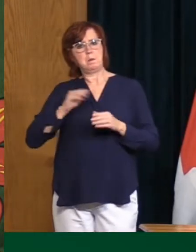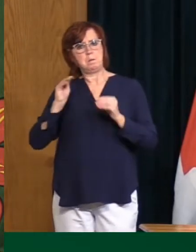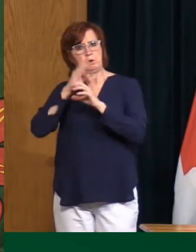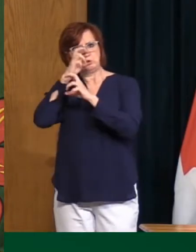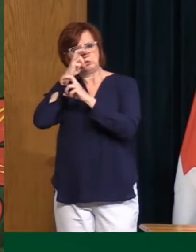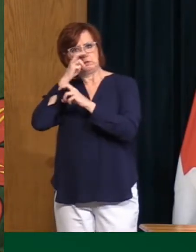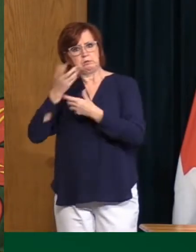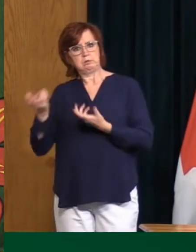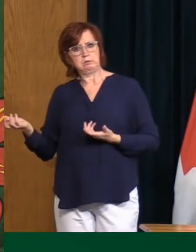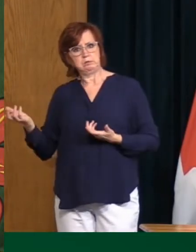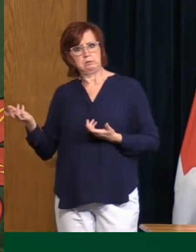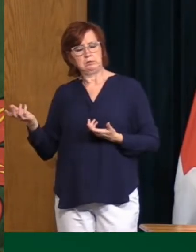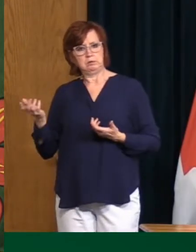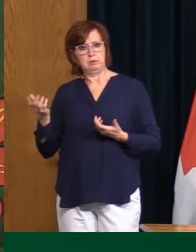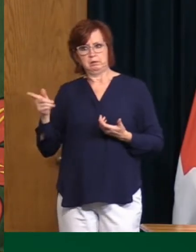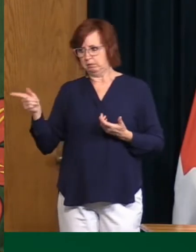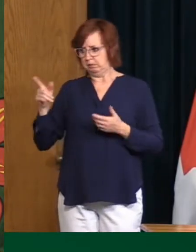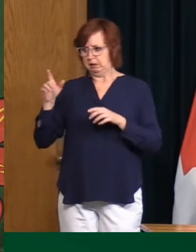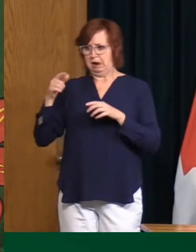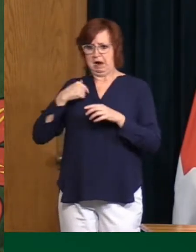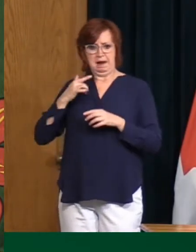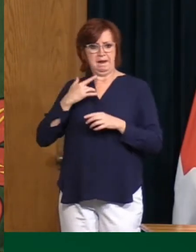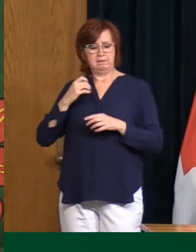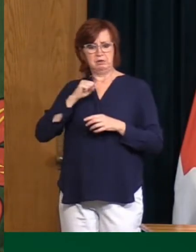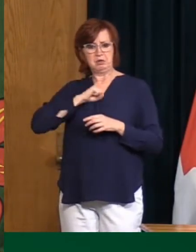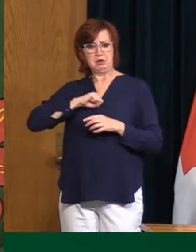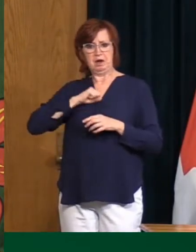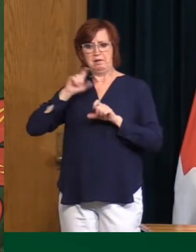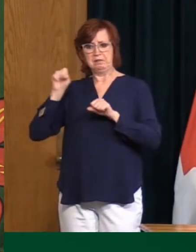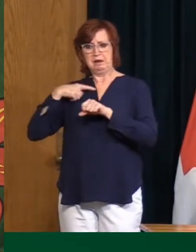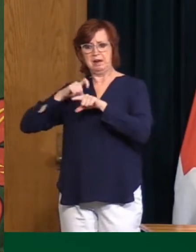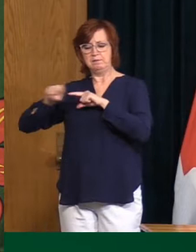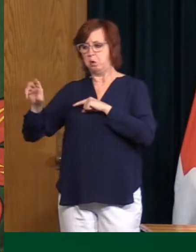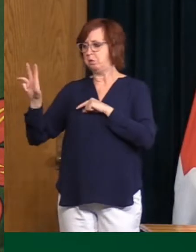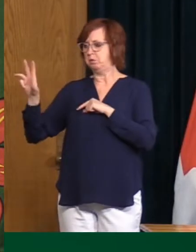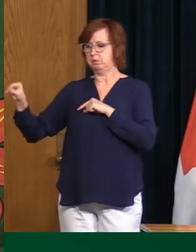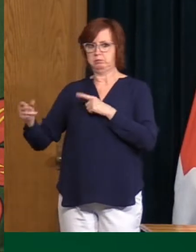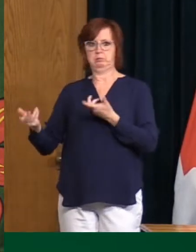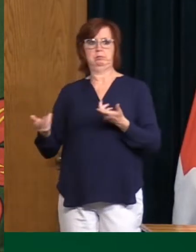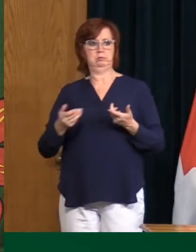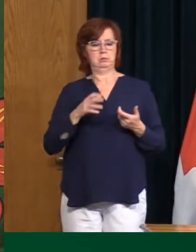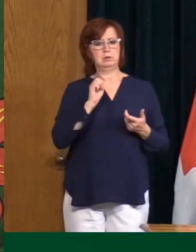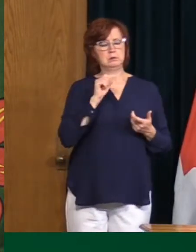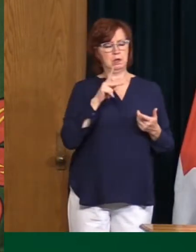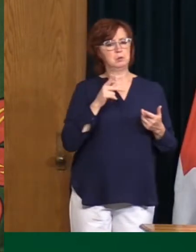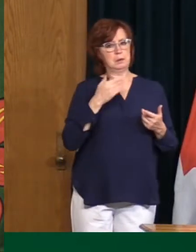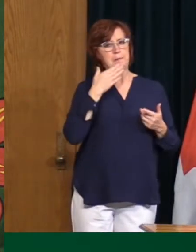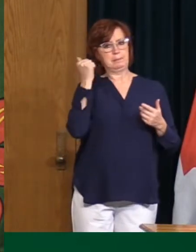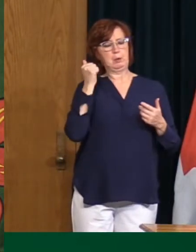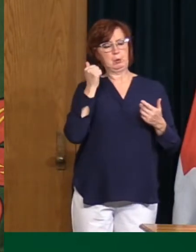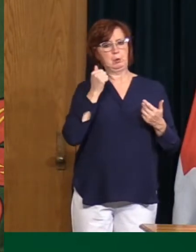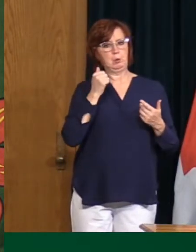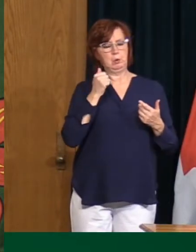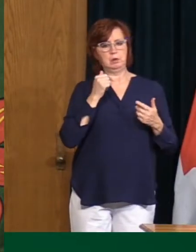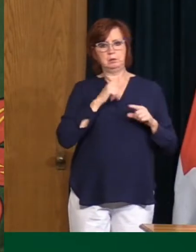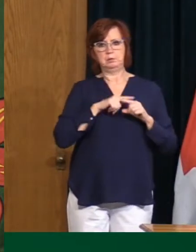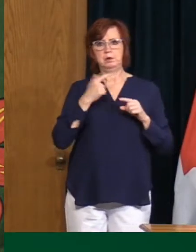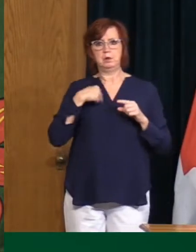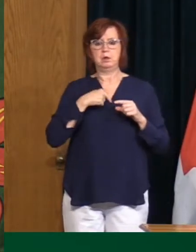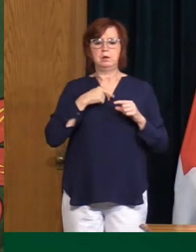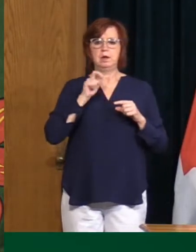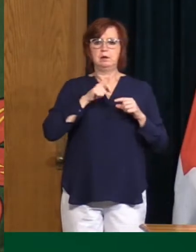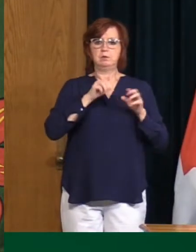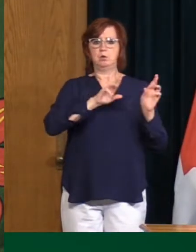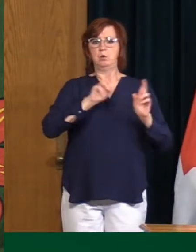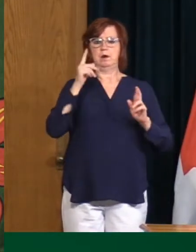supports are in place and well-trained on the new workflow before we actually open it up, and that's why we're doing it. Is there a